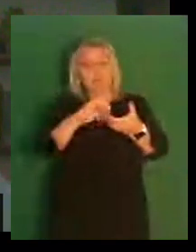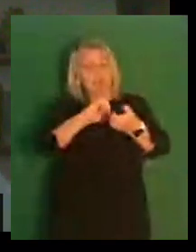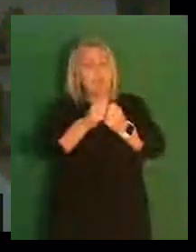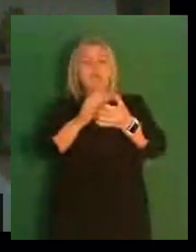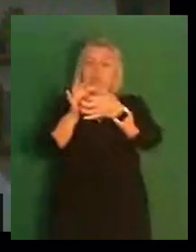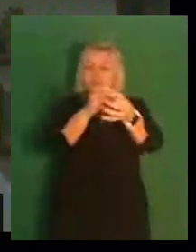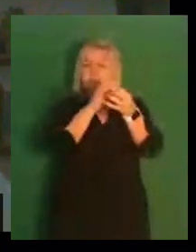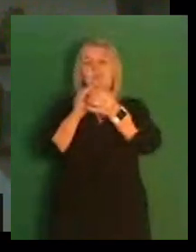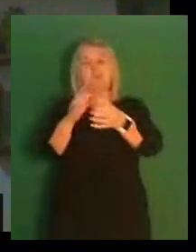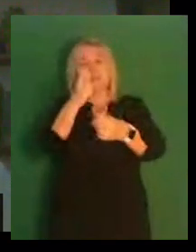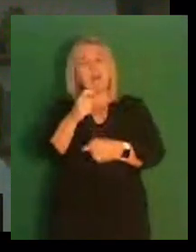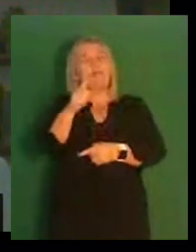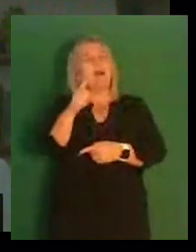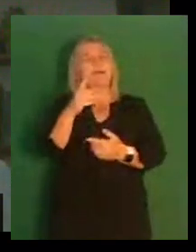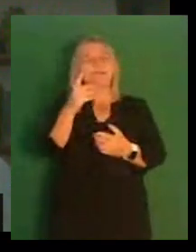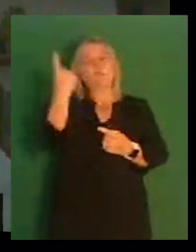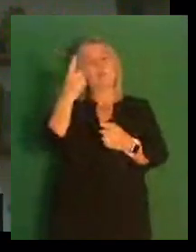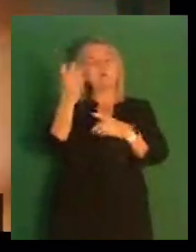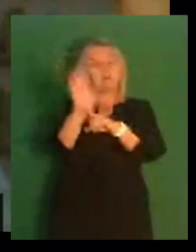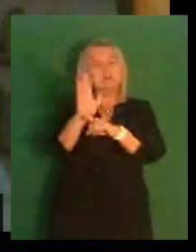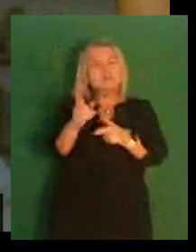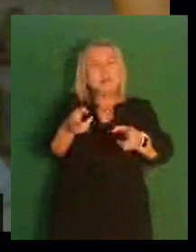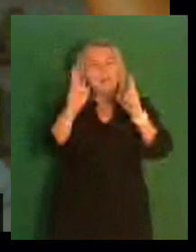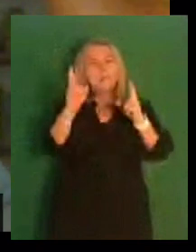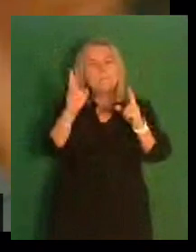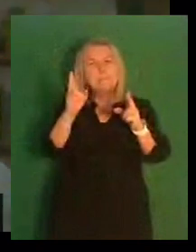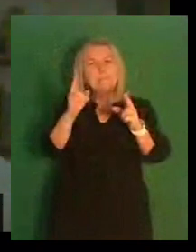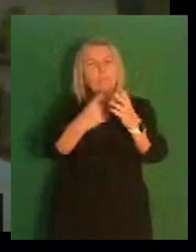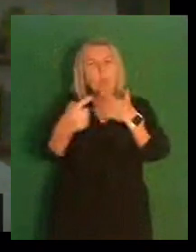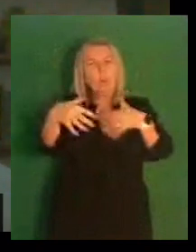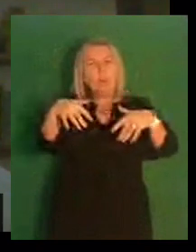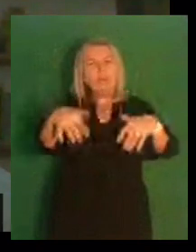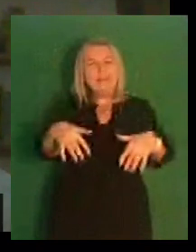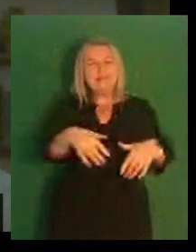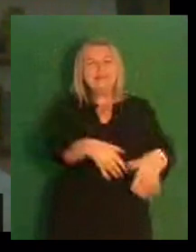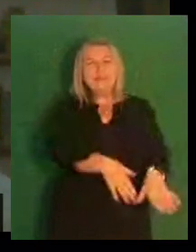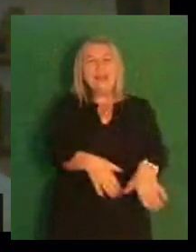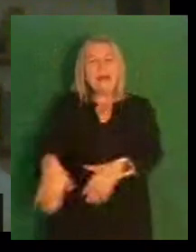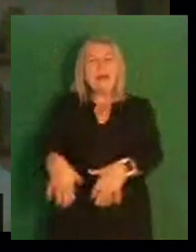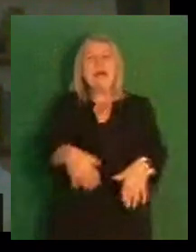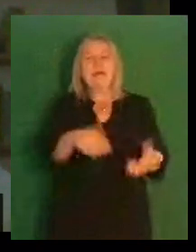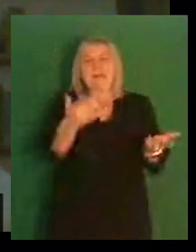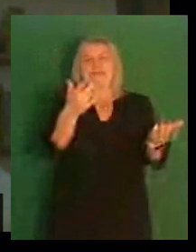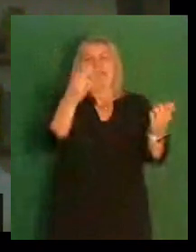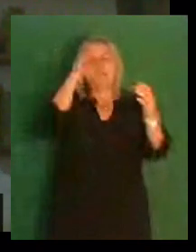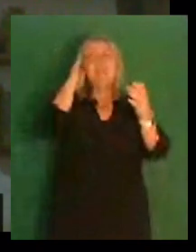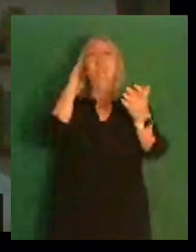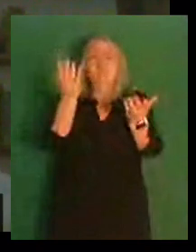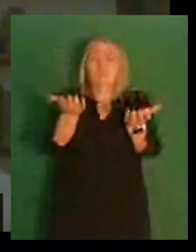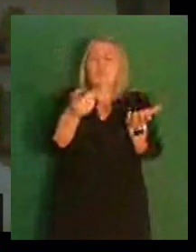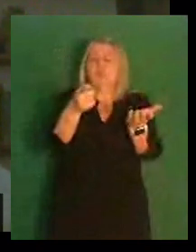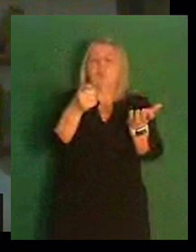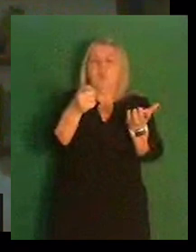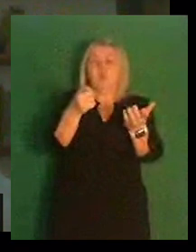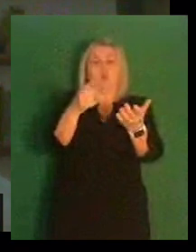sailor, that, you know, that was made by about seven people all in their homes in different parts of Johannesburg. So as a tool,